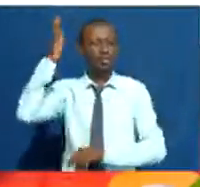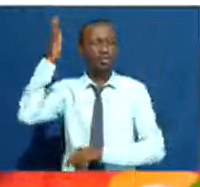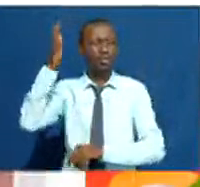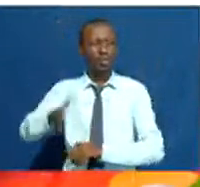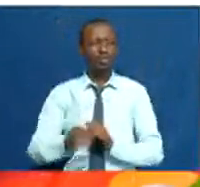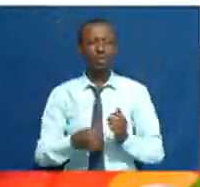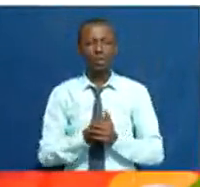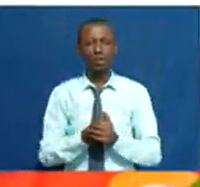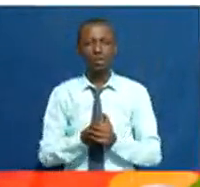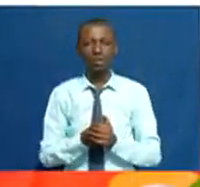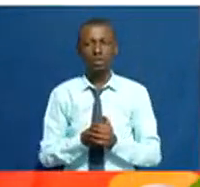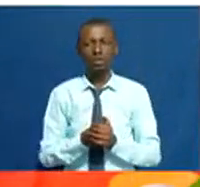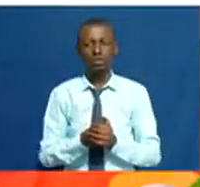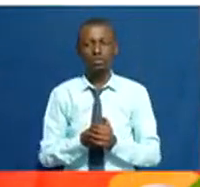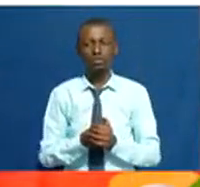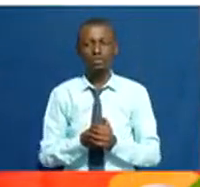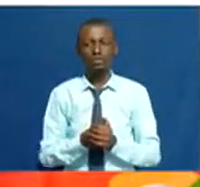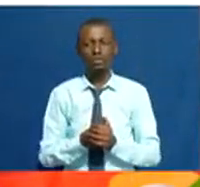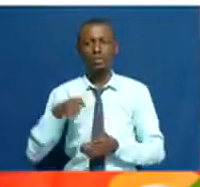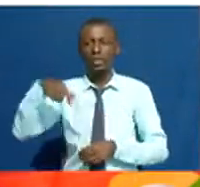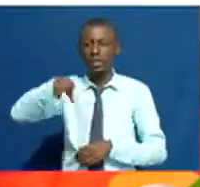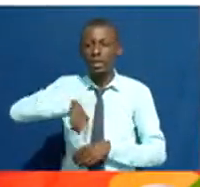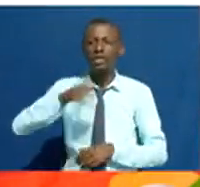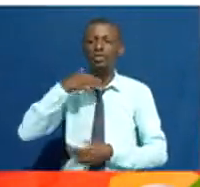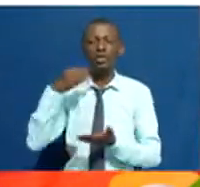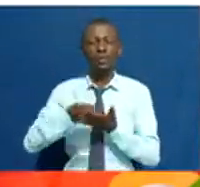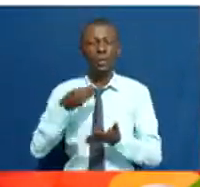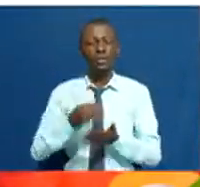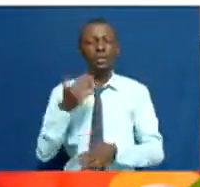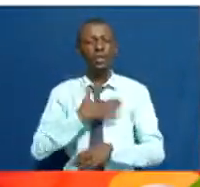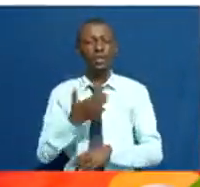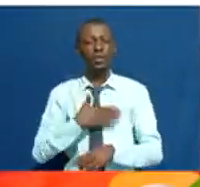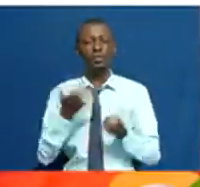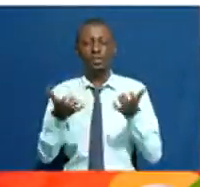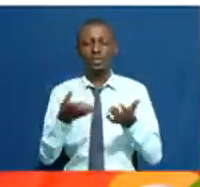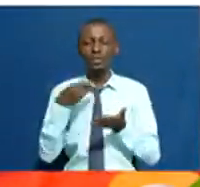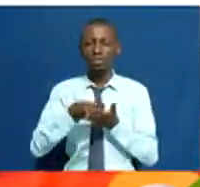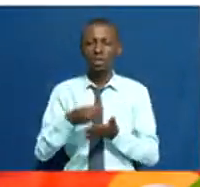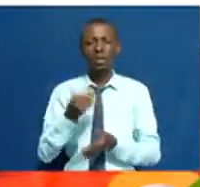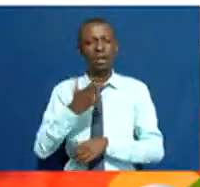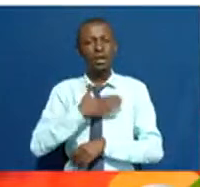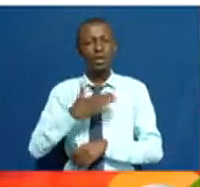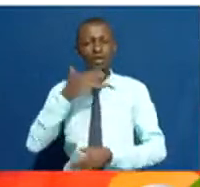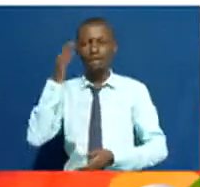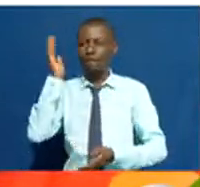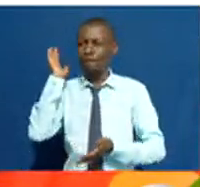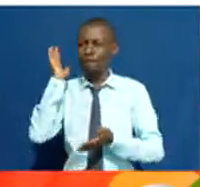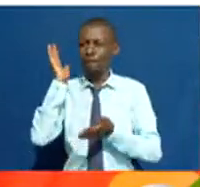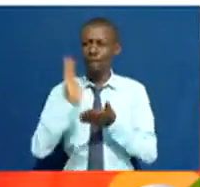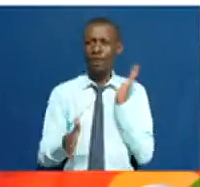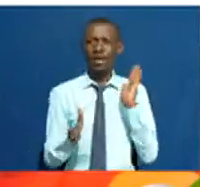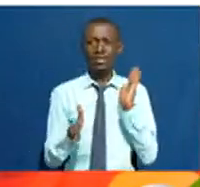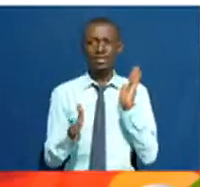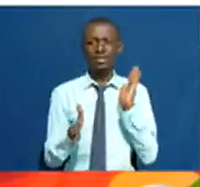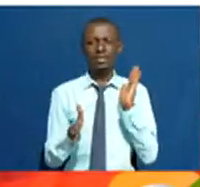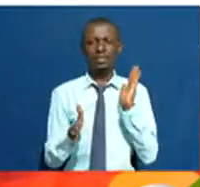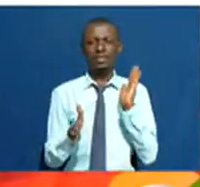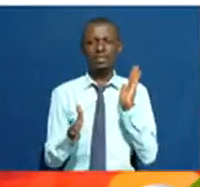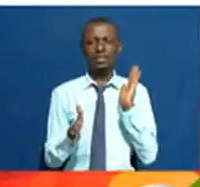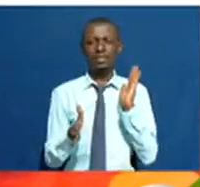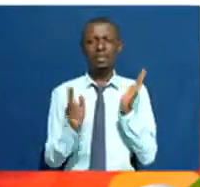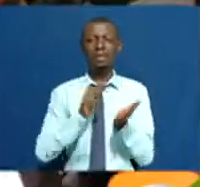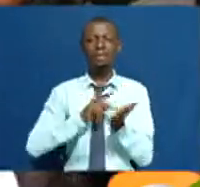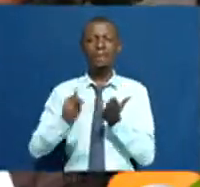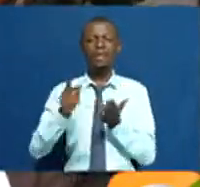streets. We are searching for our money. We need our money with immediate effect. What will we use to pay